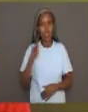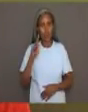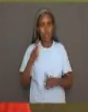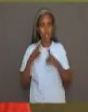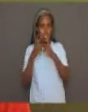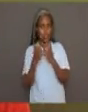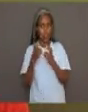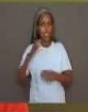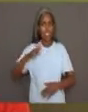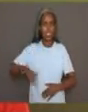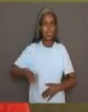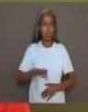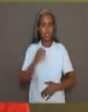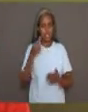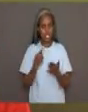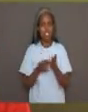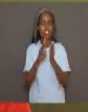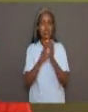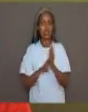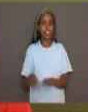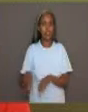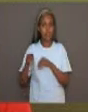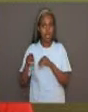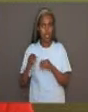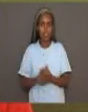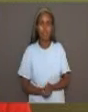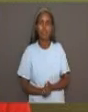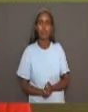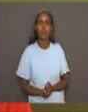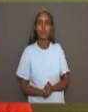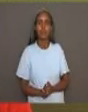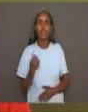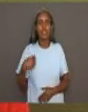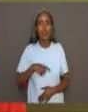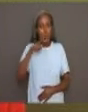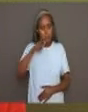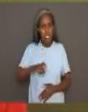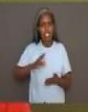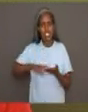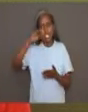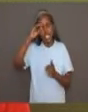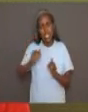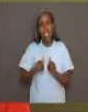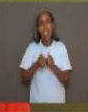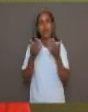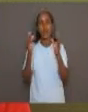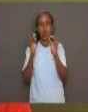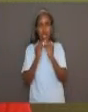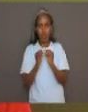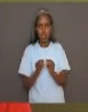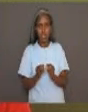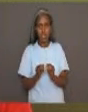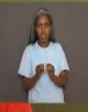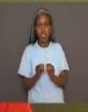We have only one topic left to cover in this unit, students. We must